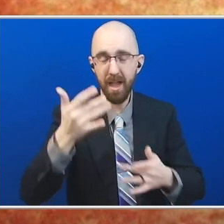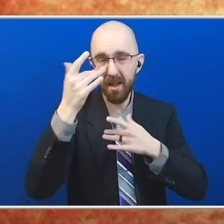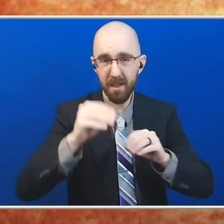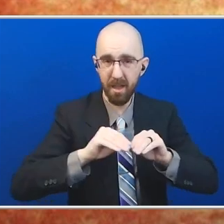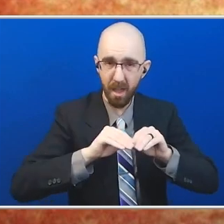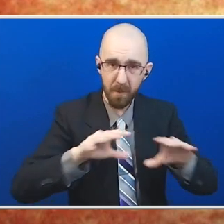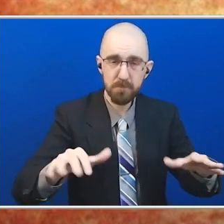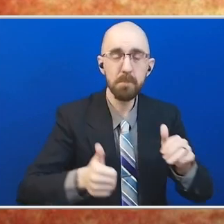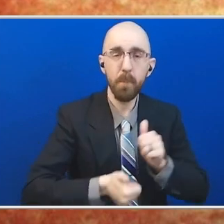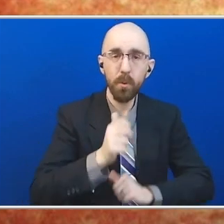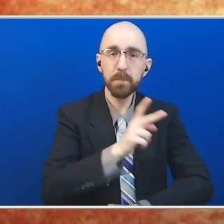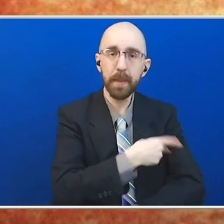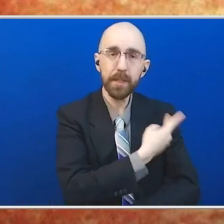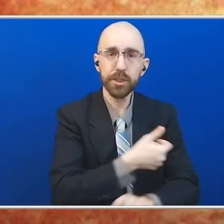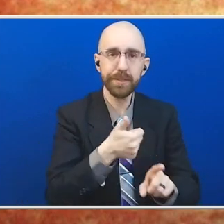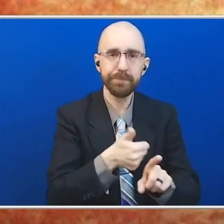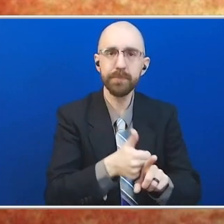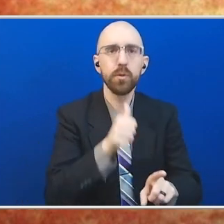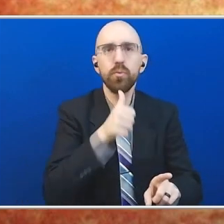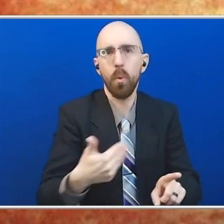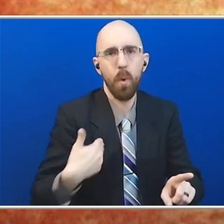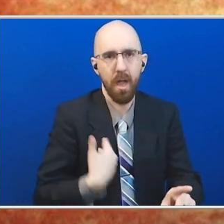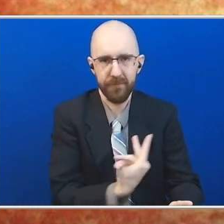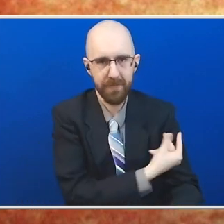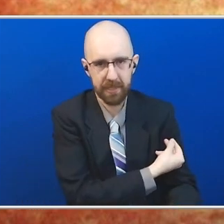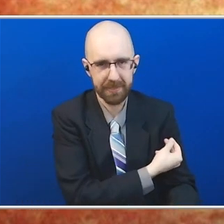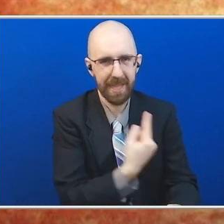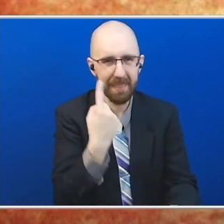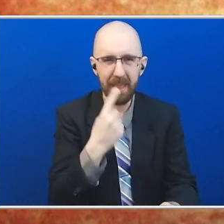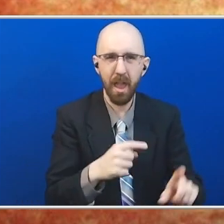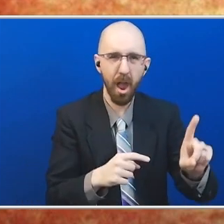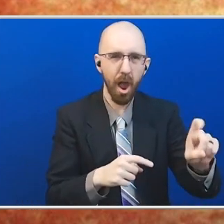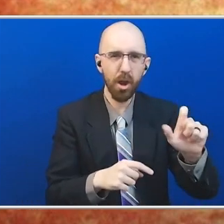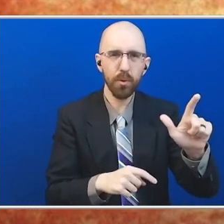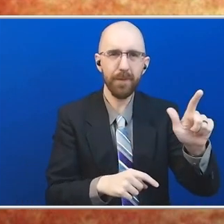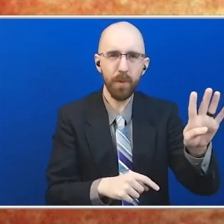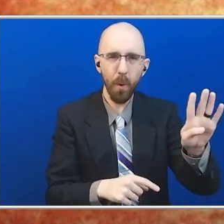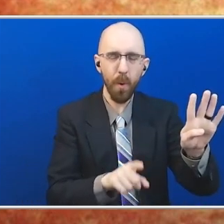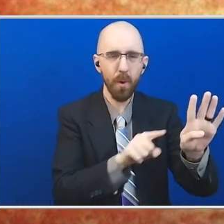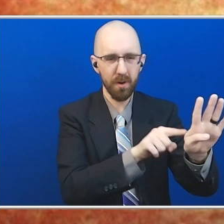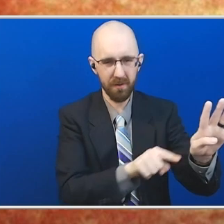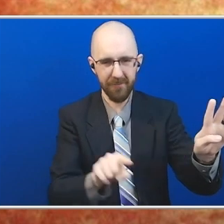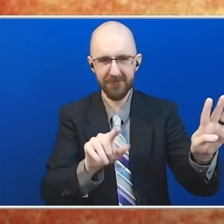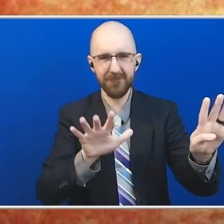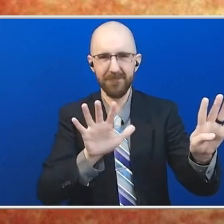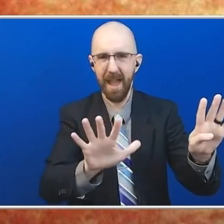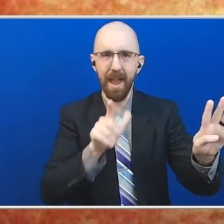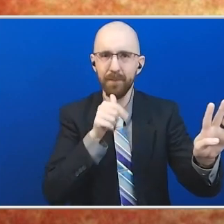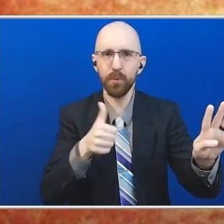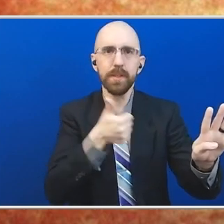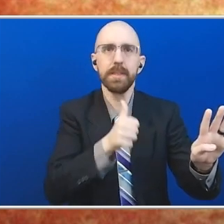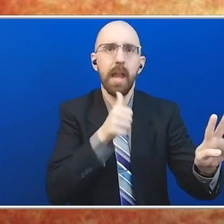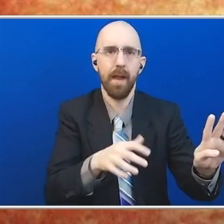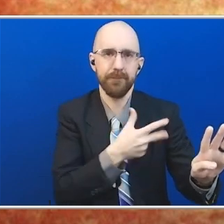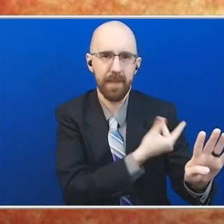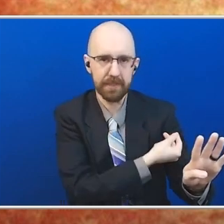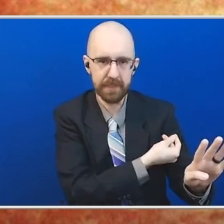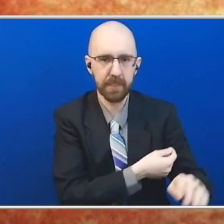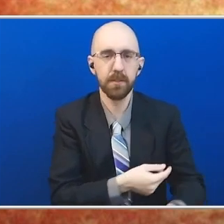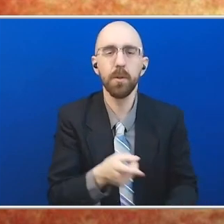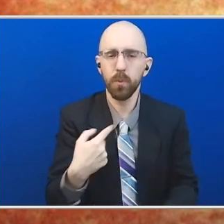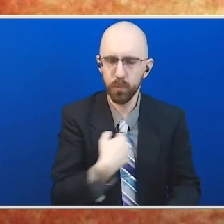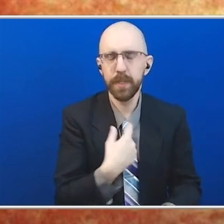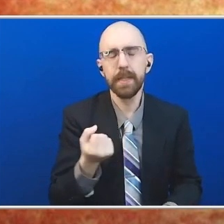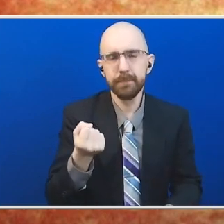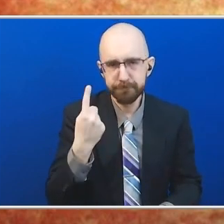are unvaccinated. I think out of 124 cases, there were only 5 that were unvaccinated. And so we do understand that this is